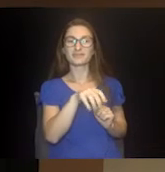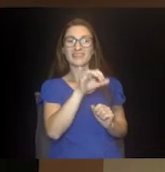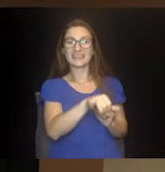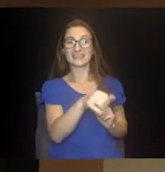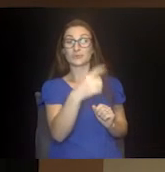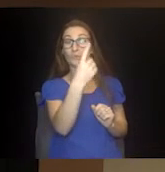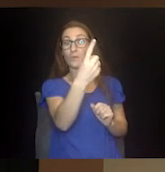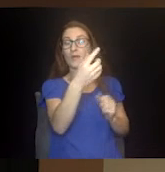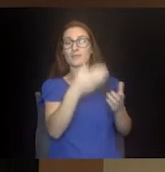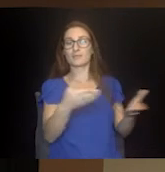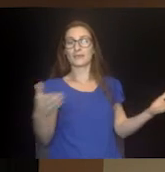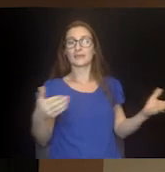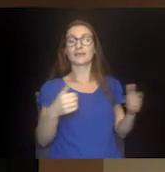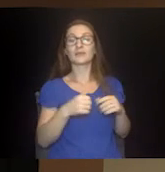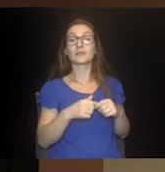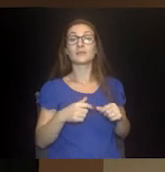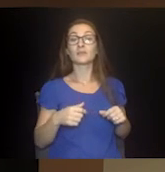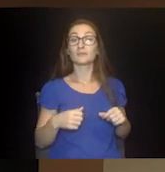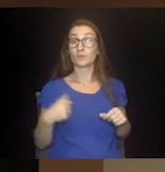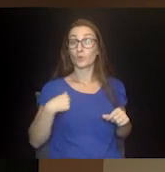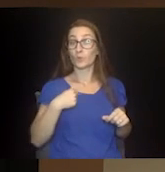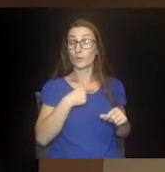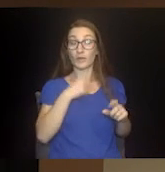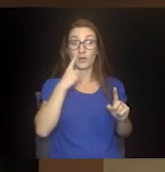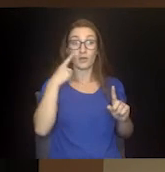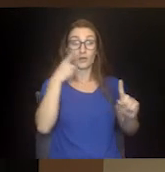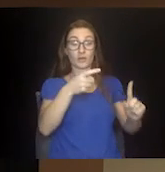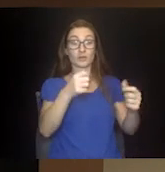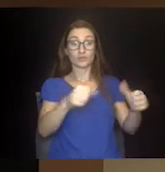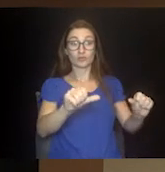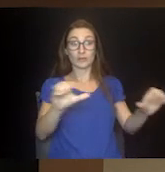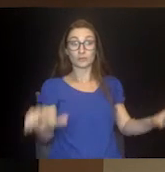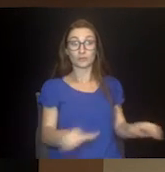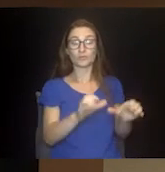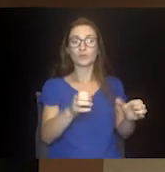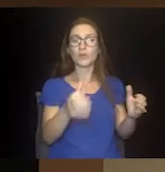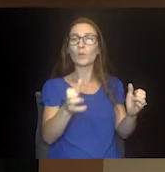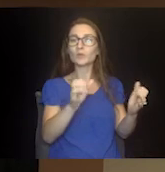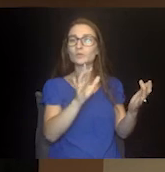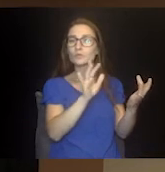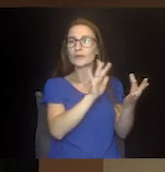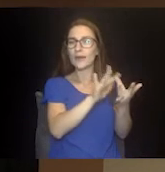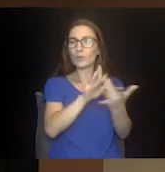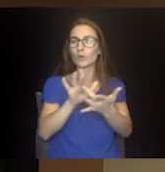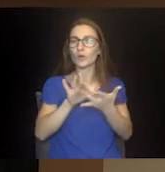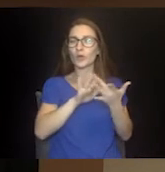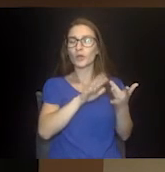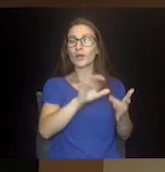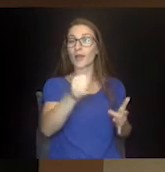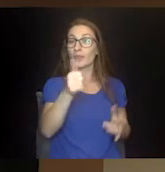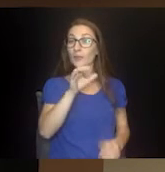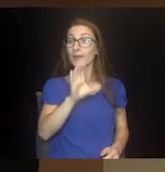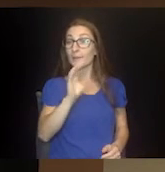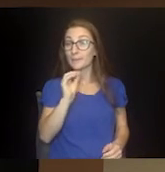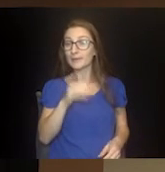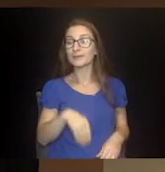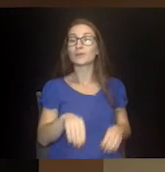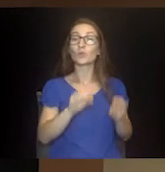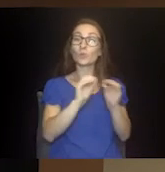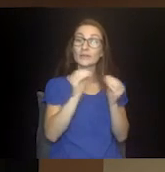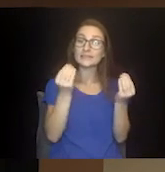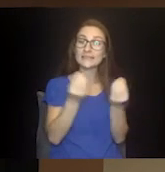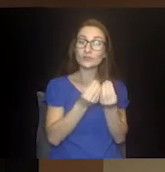That's also the one thing that for what we're trying to do is we definitely want to network with